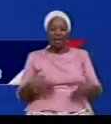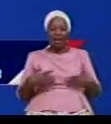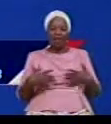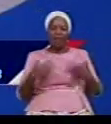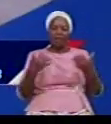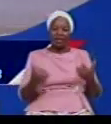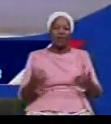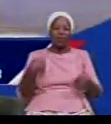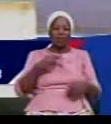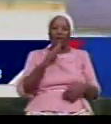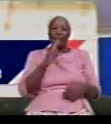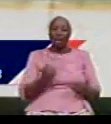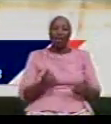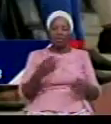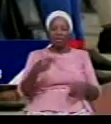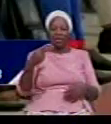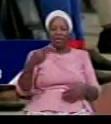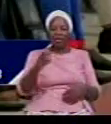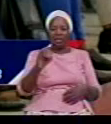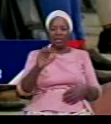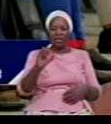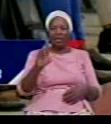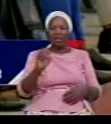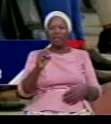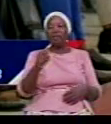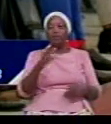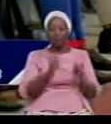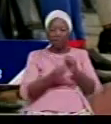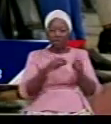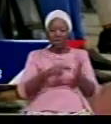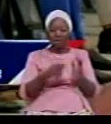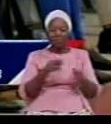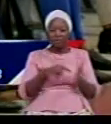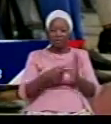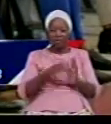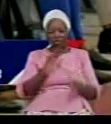the heirs of God. And joint heir with Christ. In